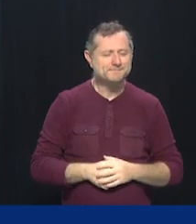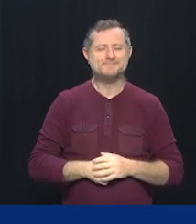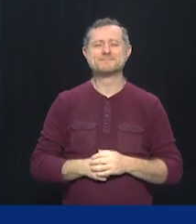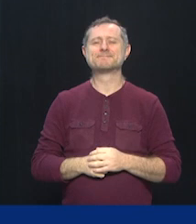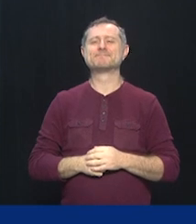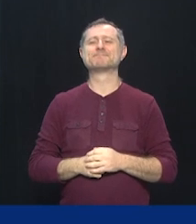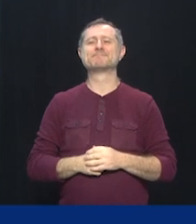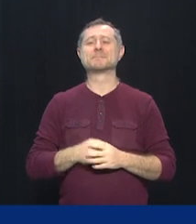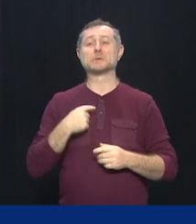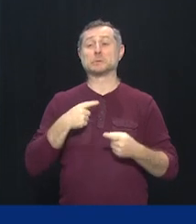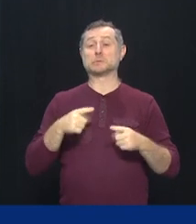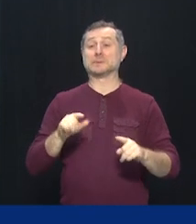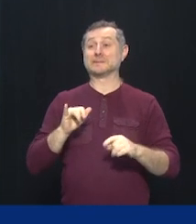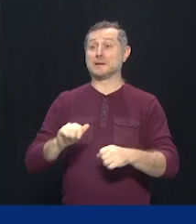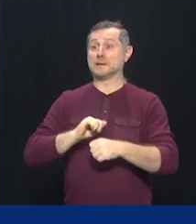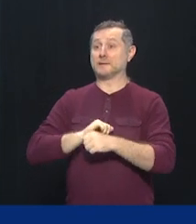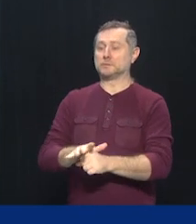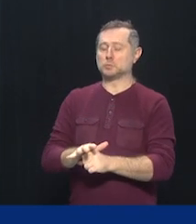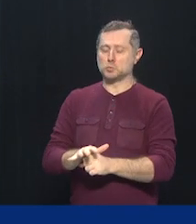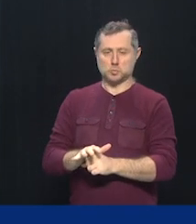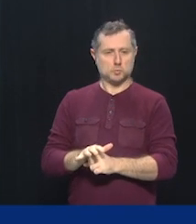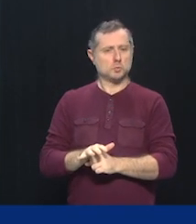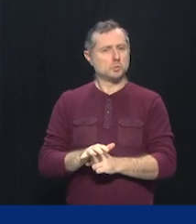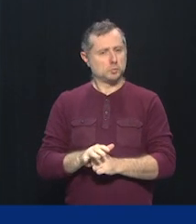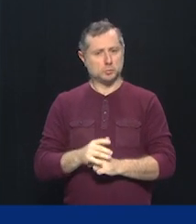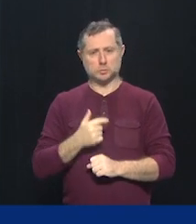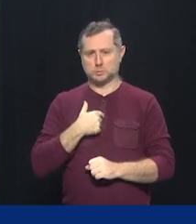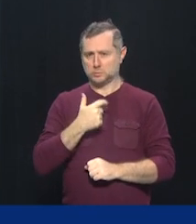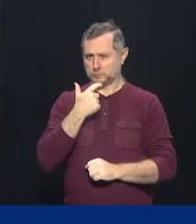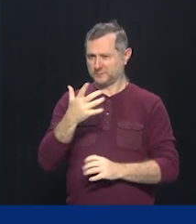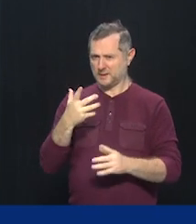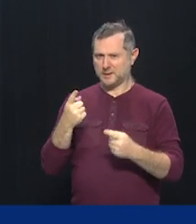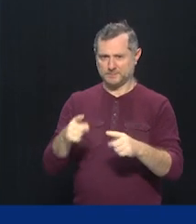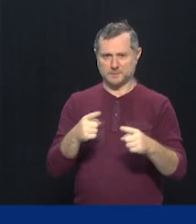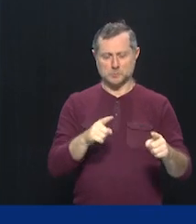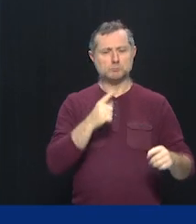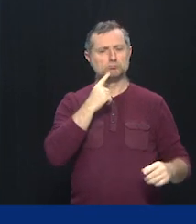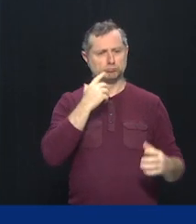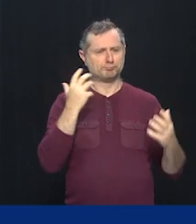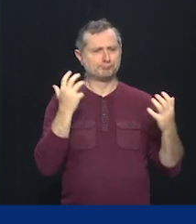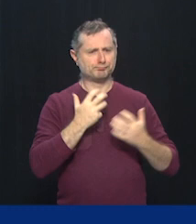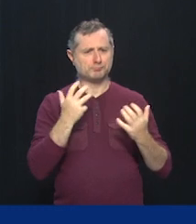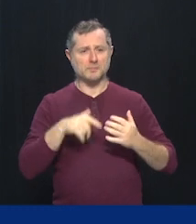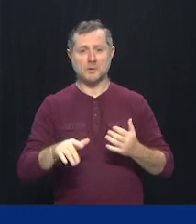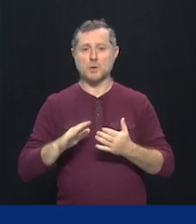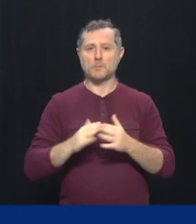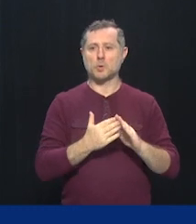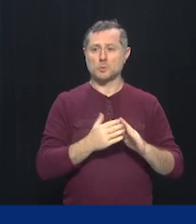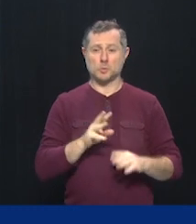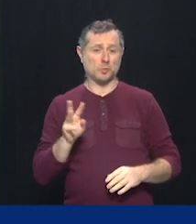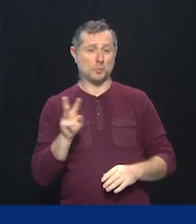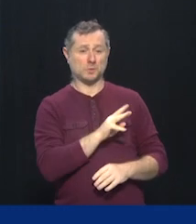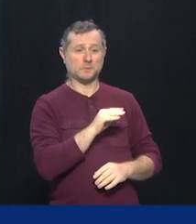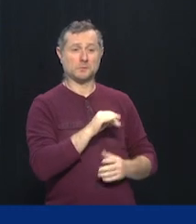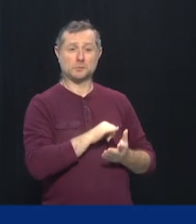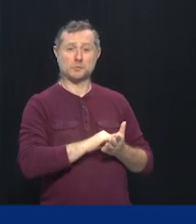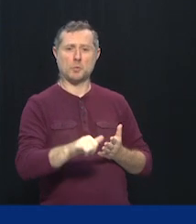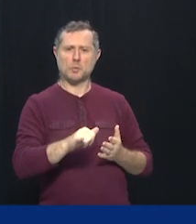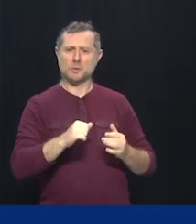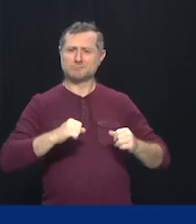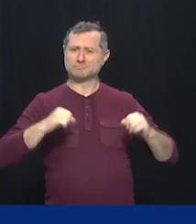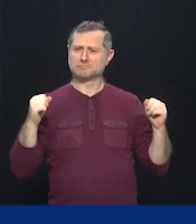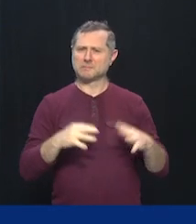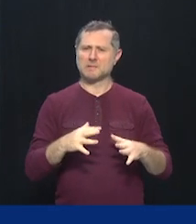this pandemic was quite extraordinary. The way that this community, Western New York overall, came together, as well as people all across the